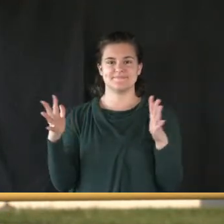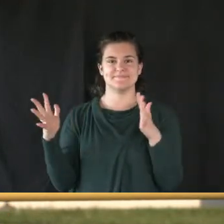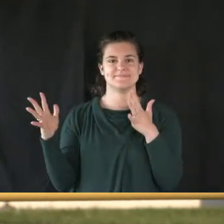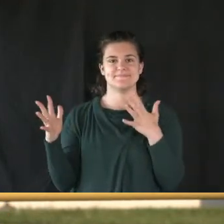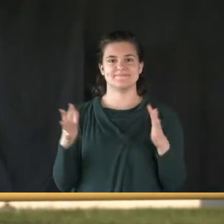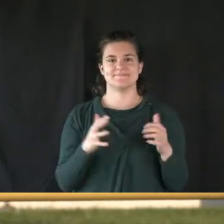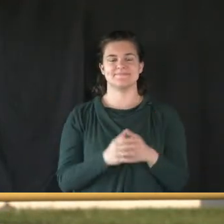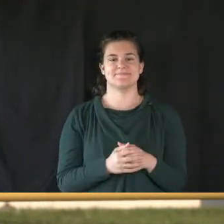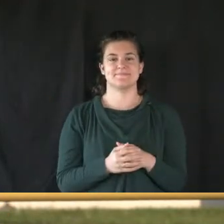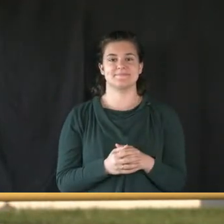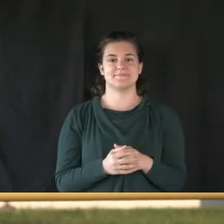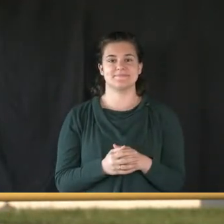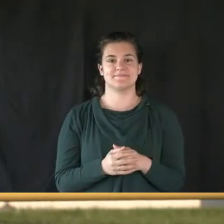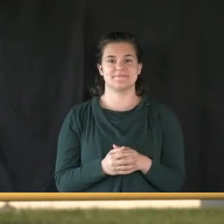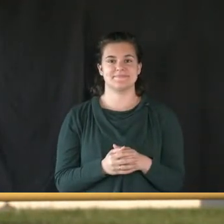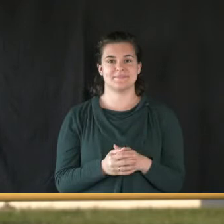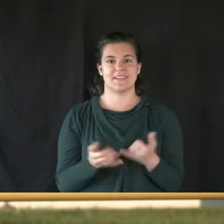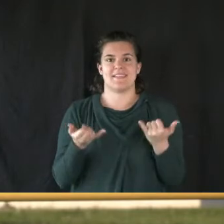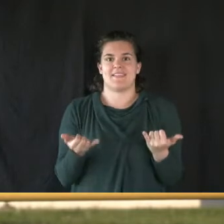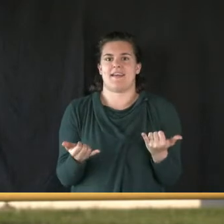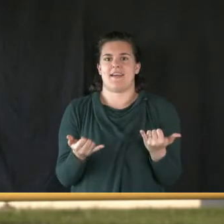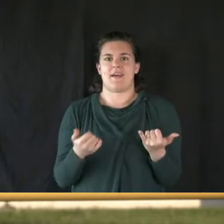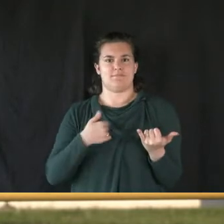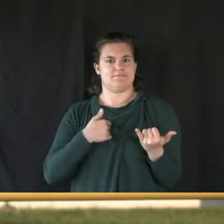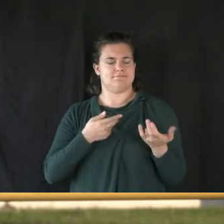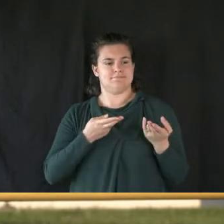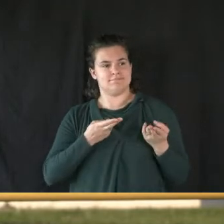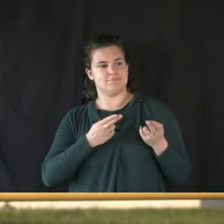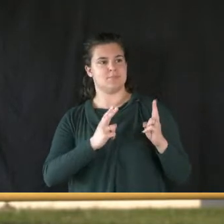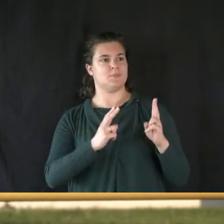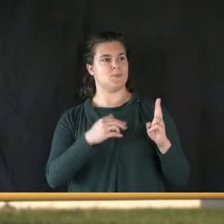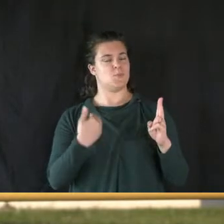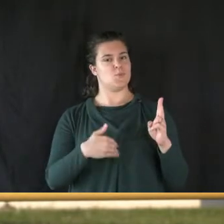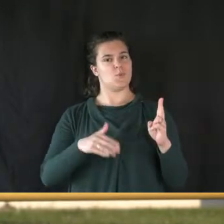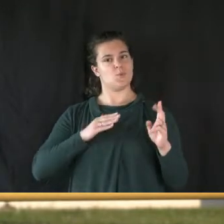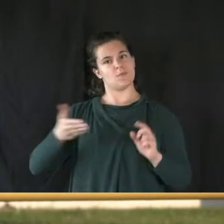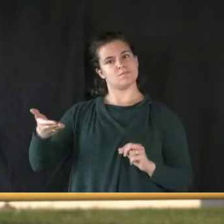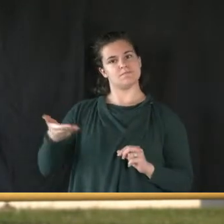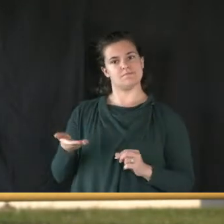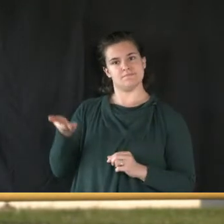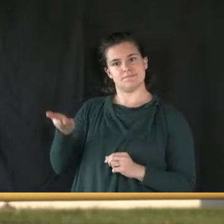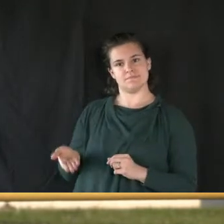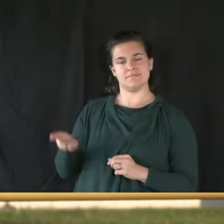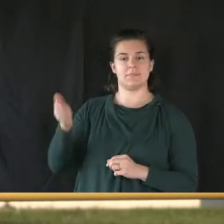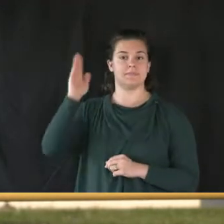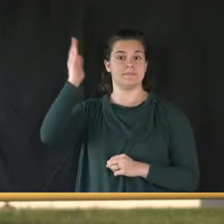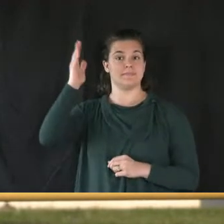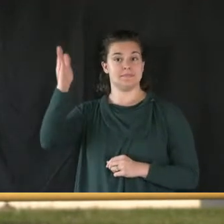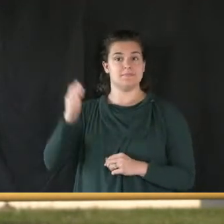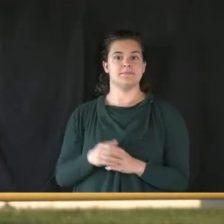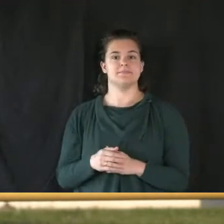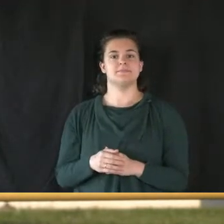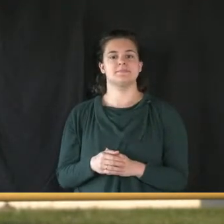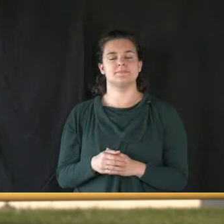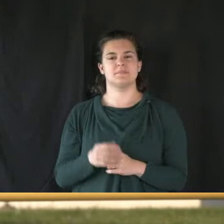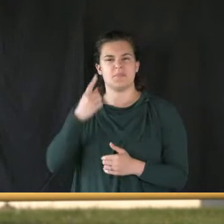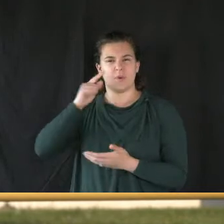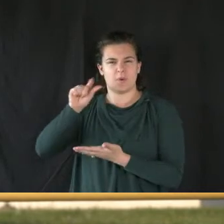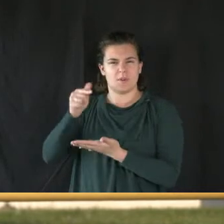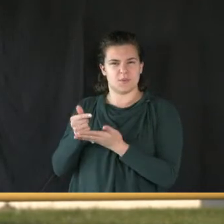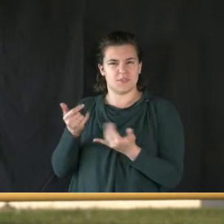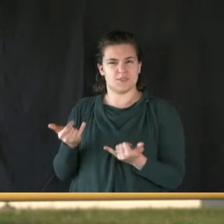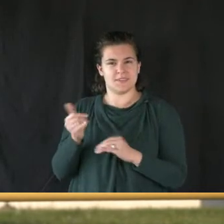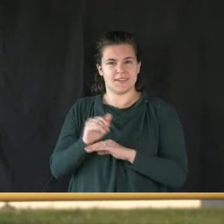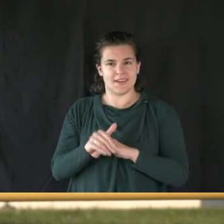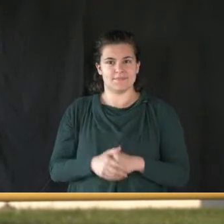It is now my distinct honor to introduce the commencement speaker for tonight. It's